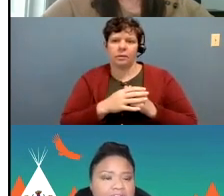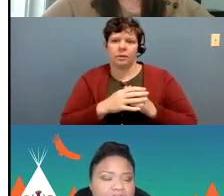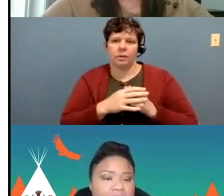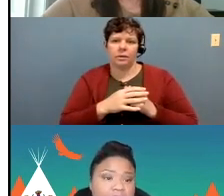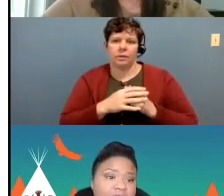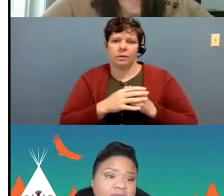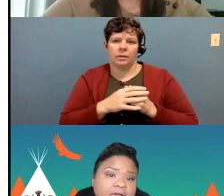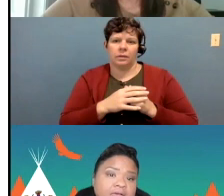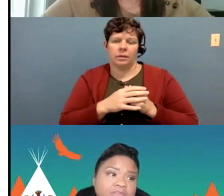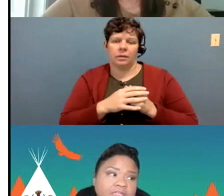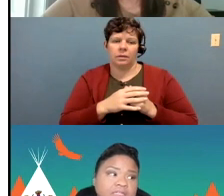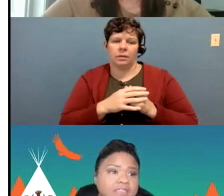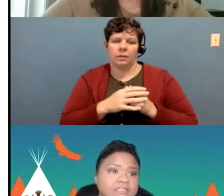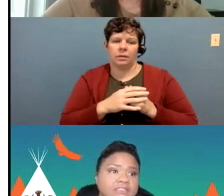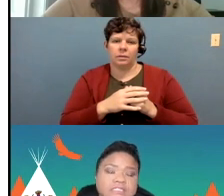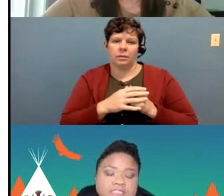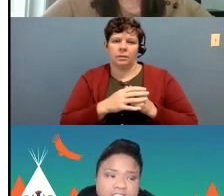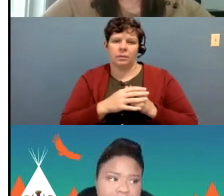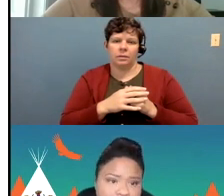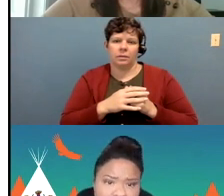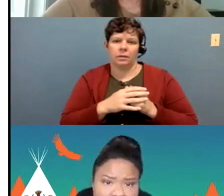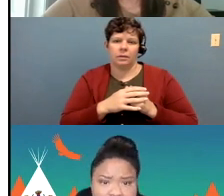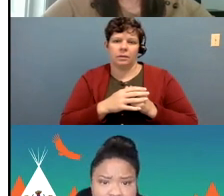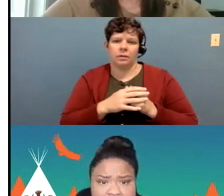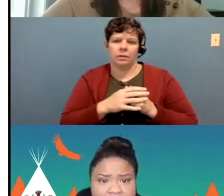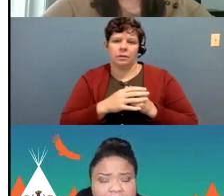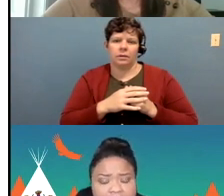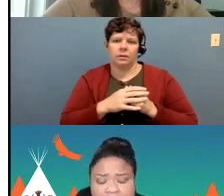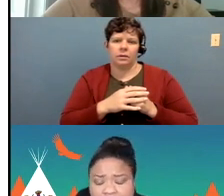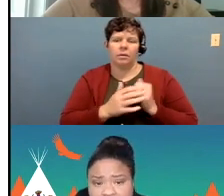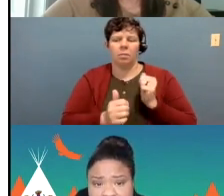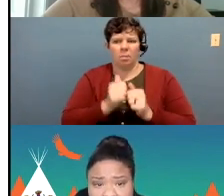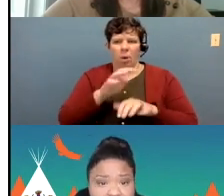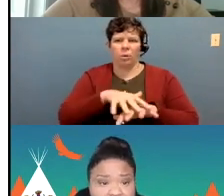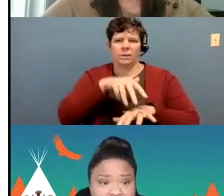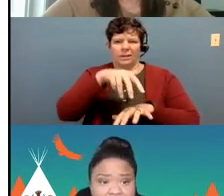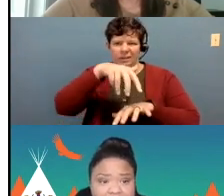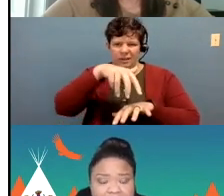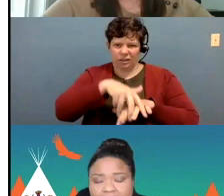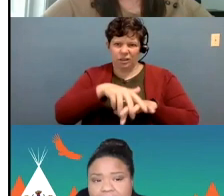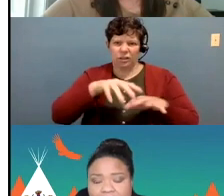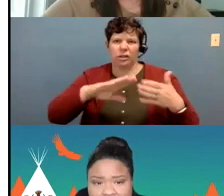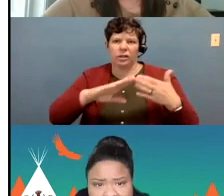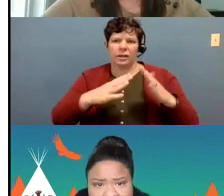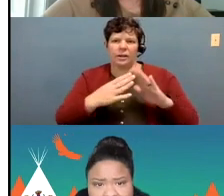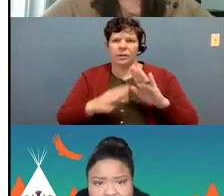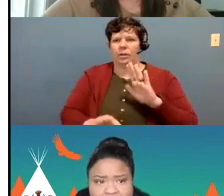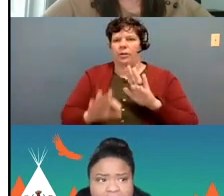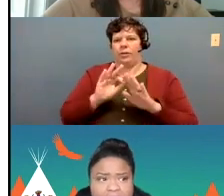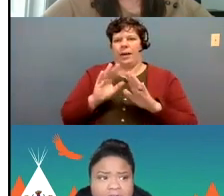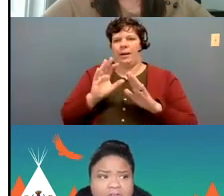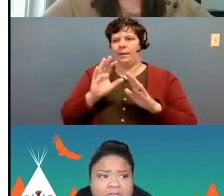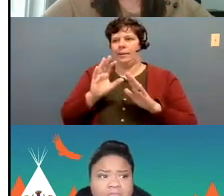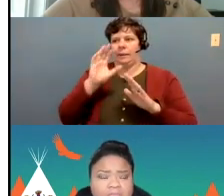Half the trouble that we have in indigenous communities around finding our missing relatives is that we don't have access,